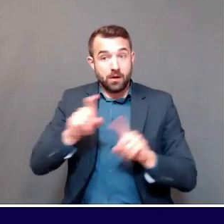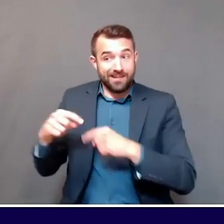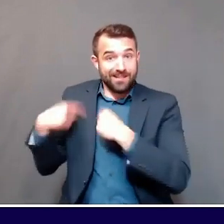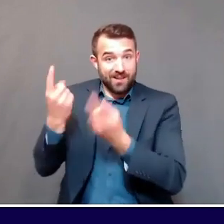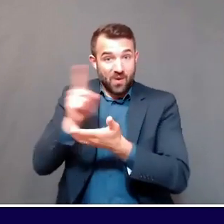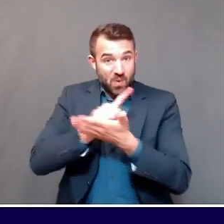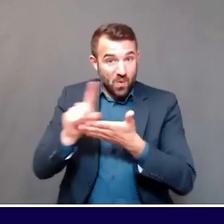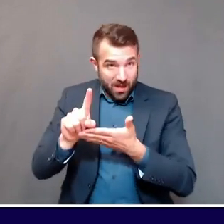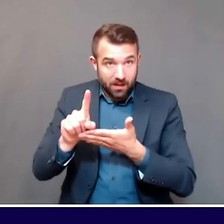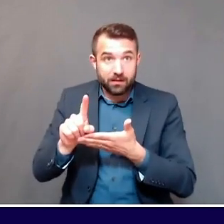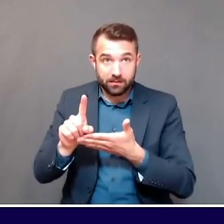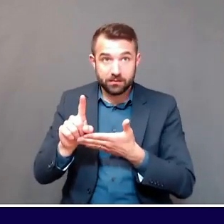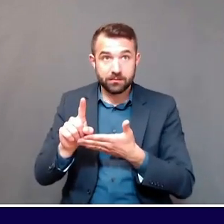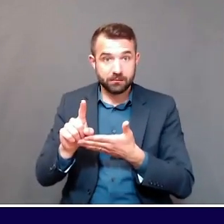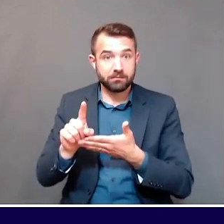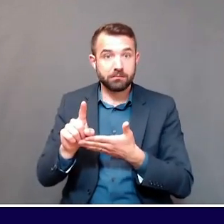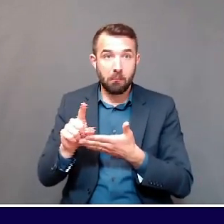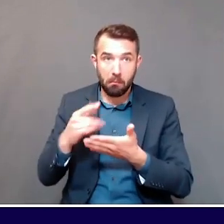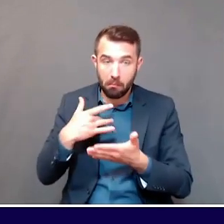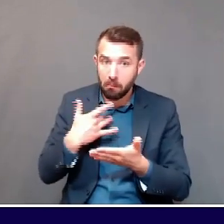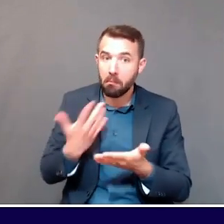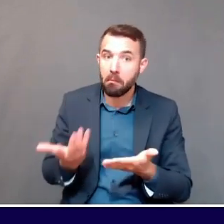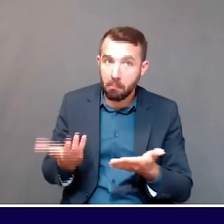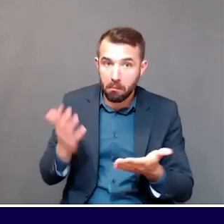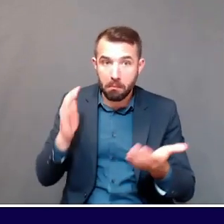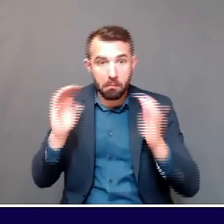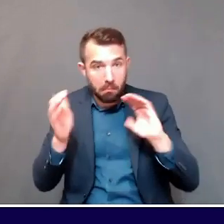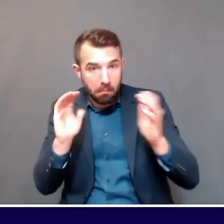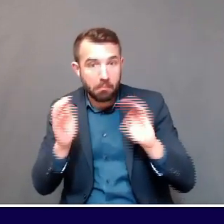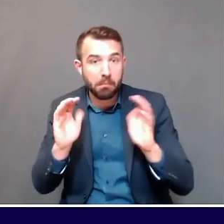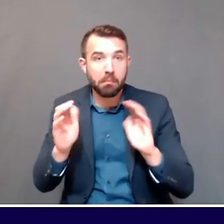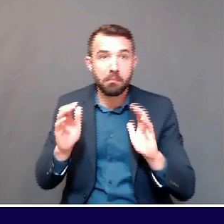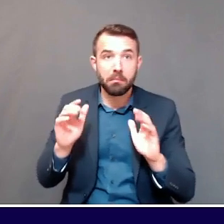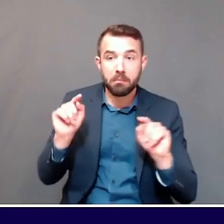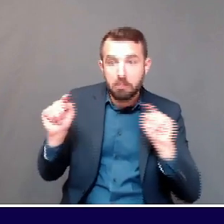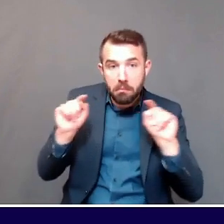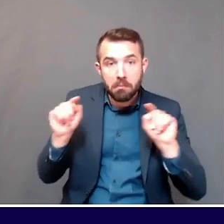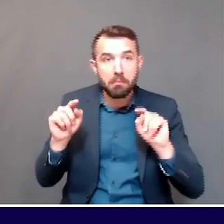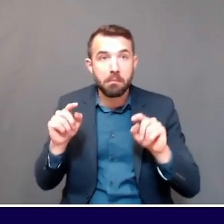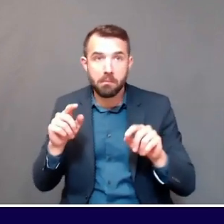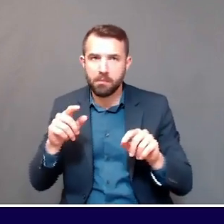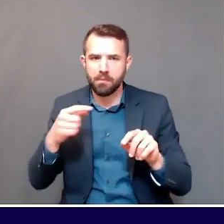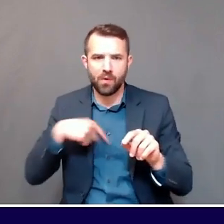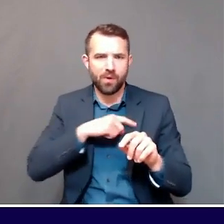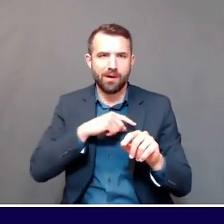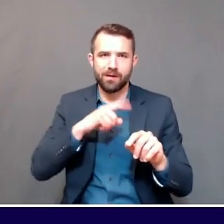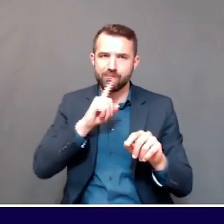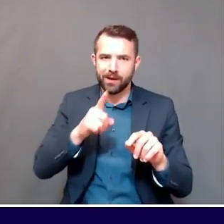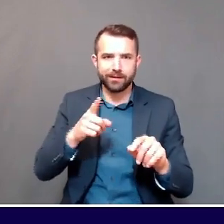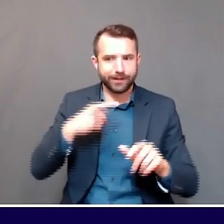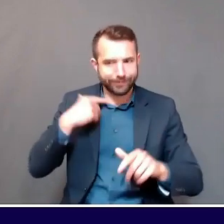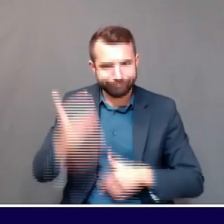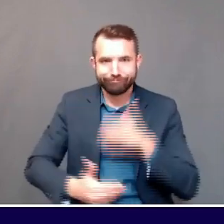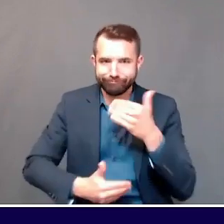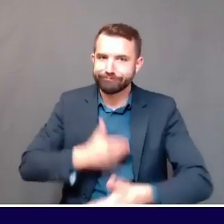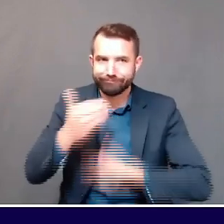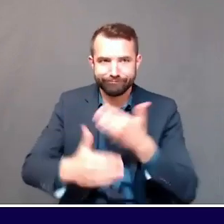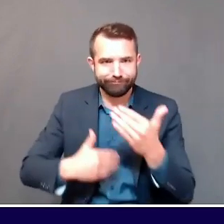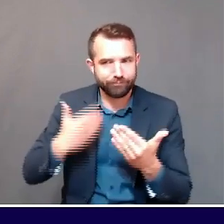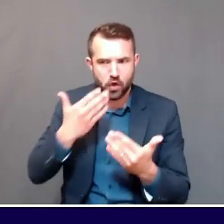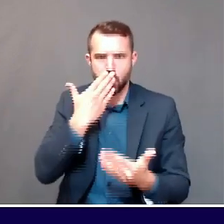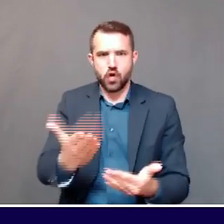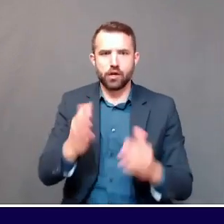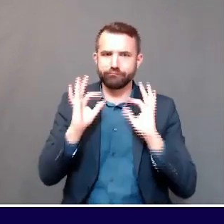were just done in the past week, we see that we are heading in the right direction. So I'd like to talk about what we've